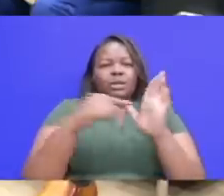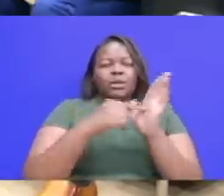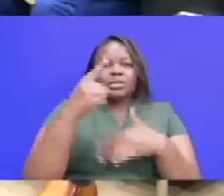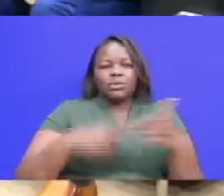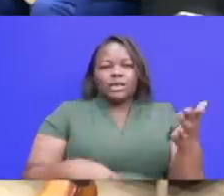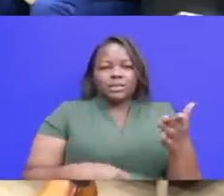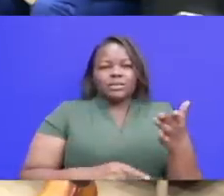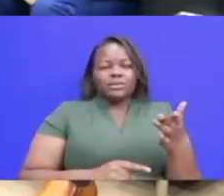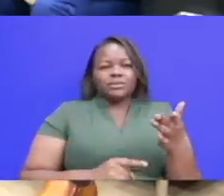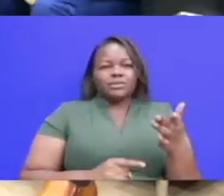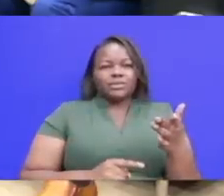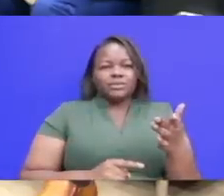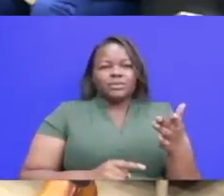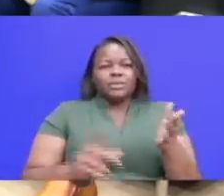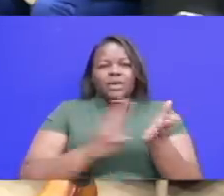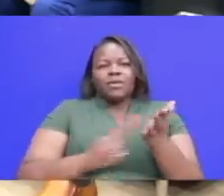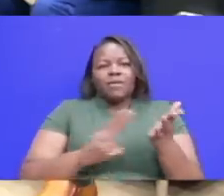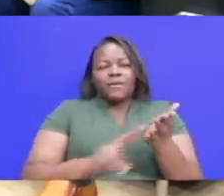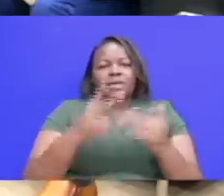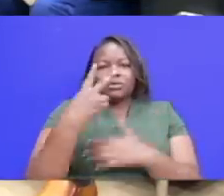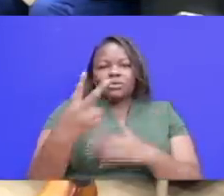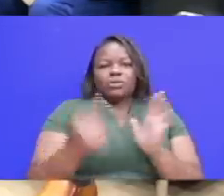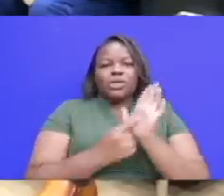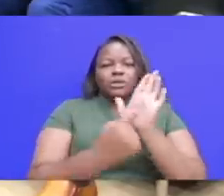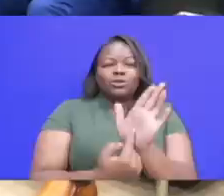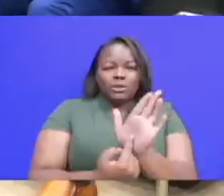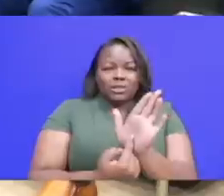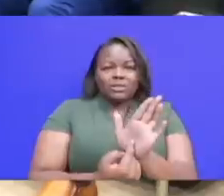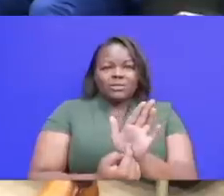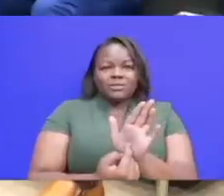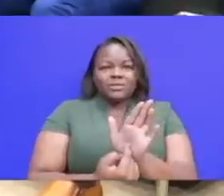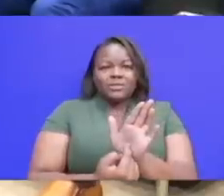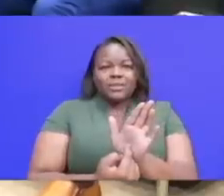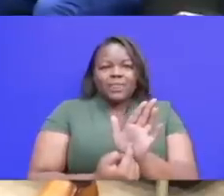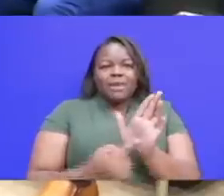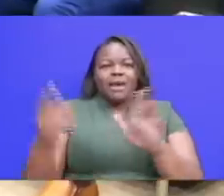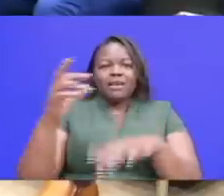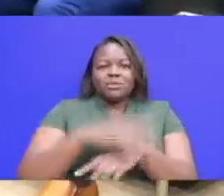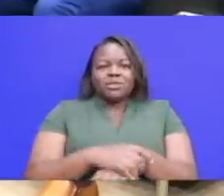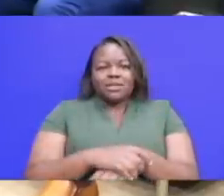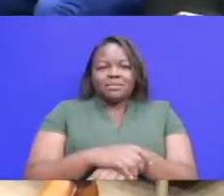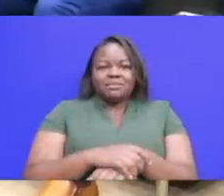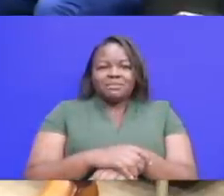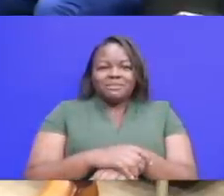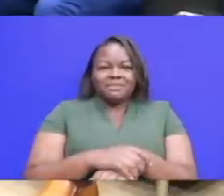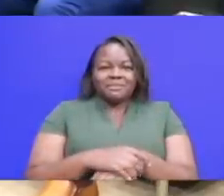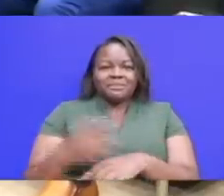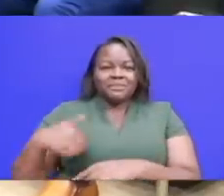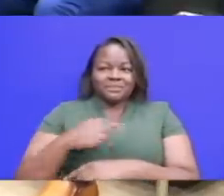point is, you look at verse 2, it shows you find an inclination. We are being